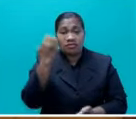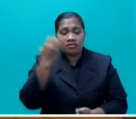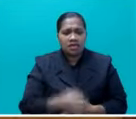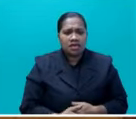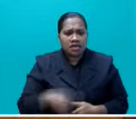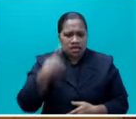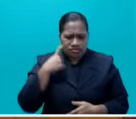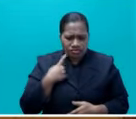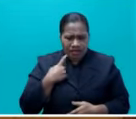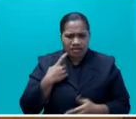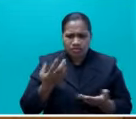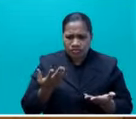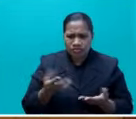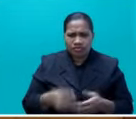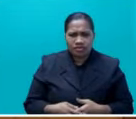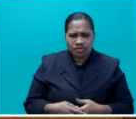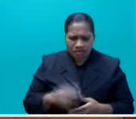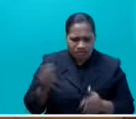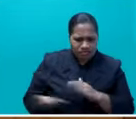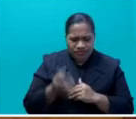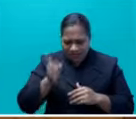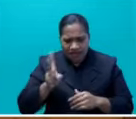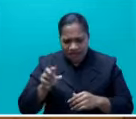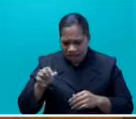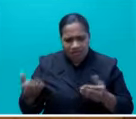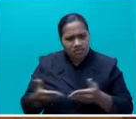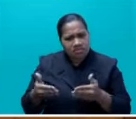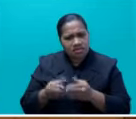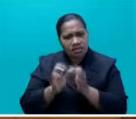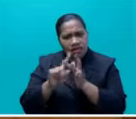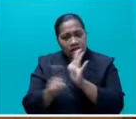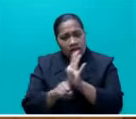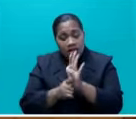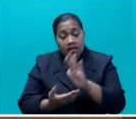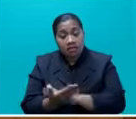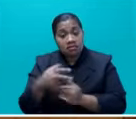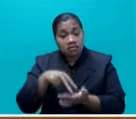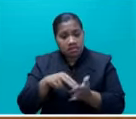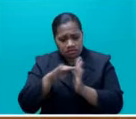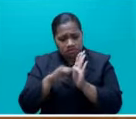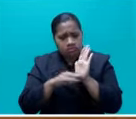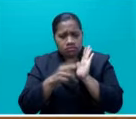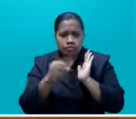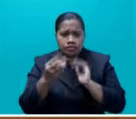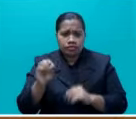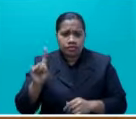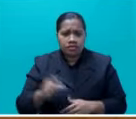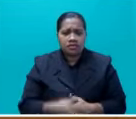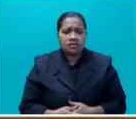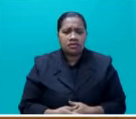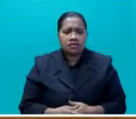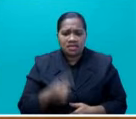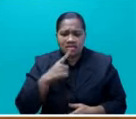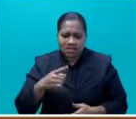this blunder by introducing this bill under the Standing Orders 51, stating that some necessary supporting economic